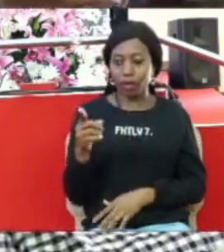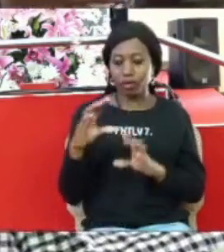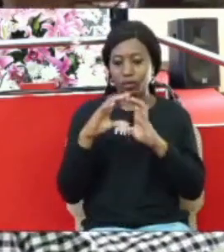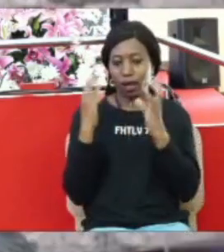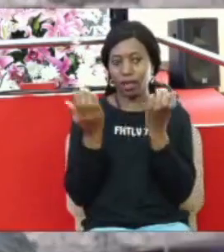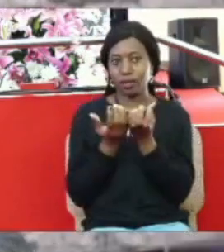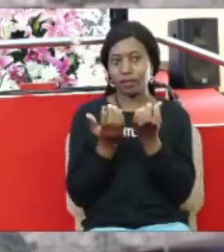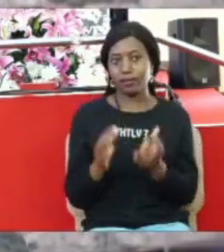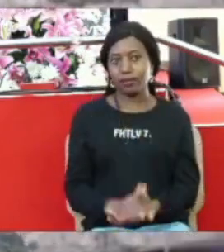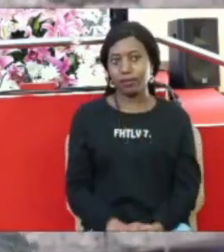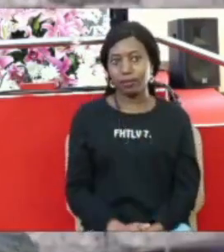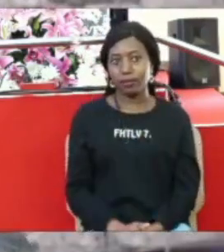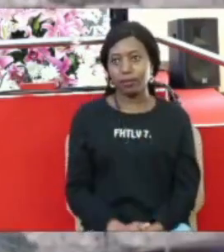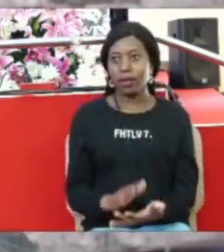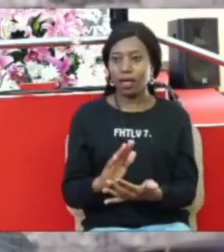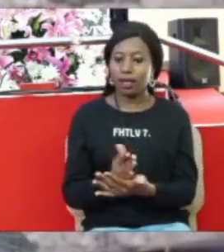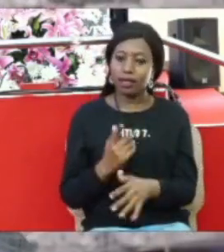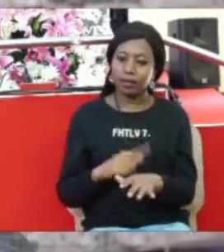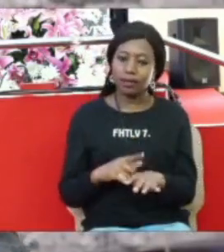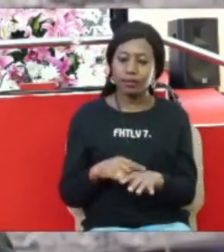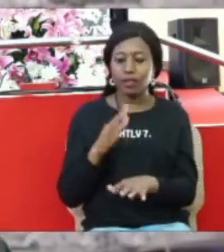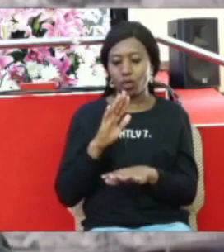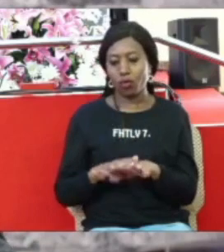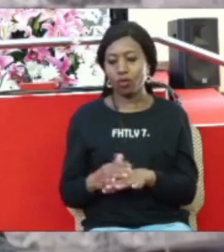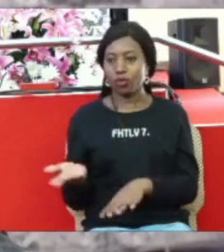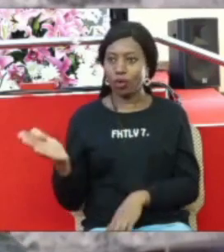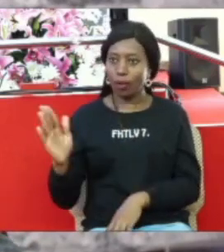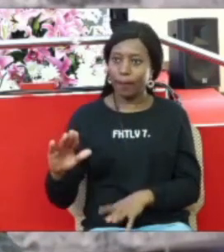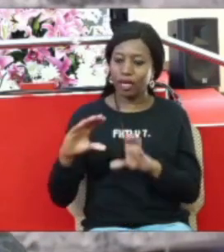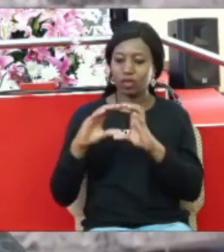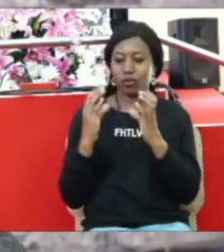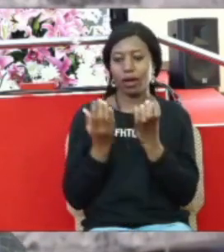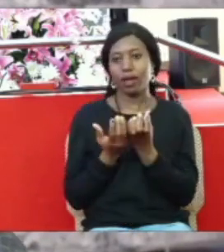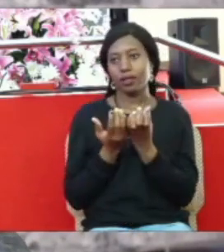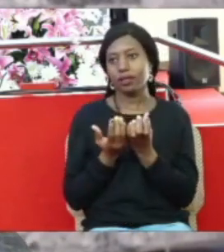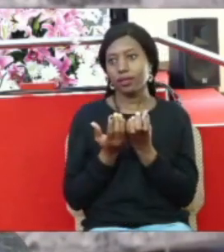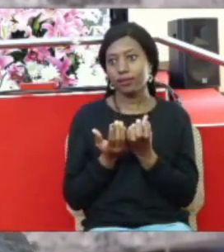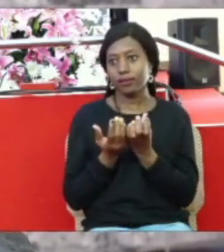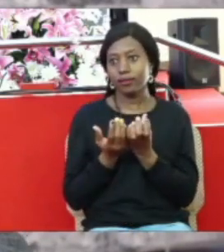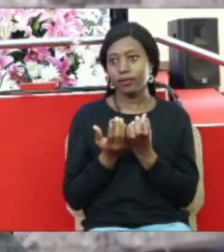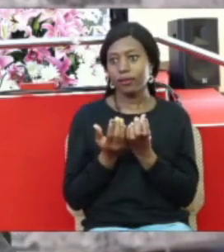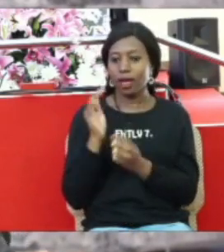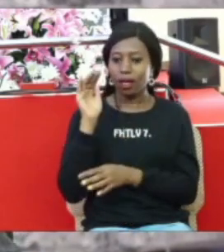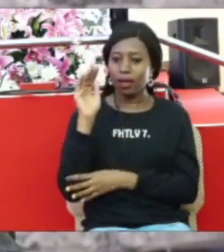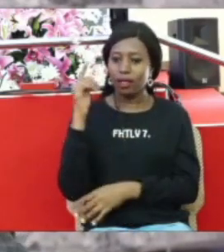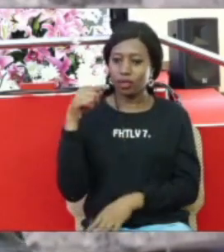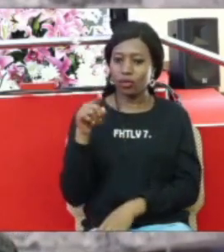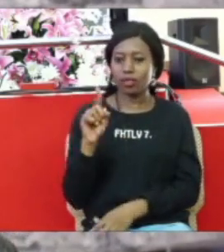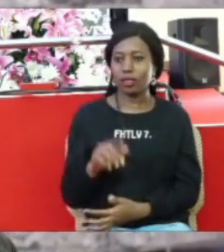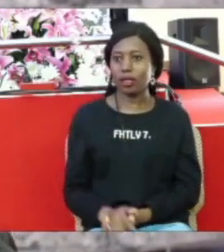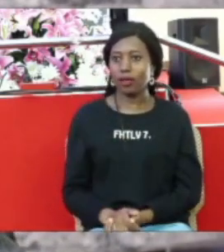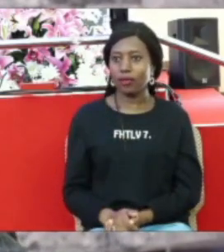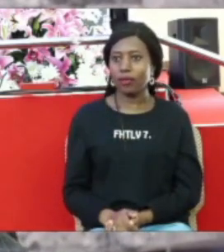know, sometimes it's good to go back to class and then ask ourselves, what is faith? And please